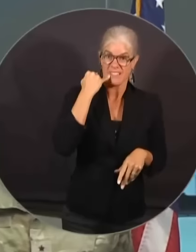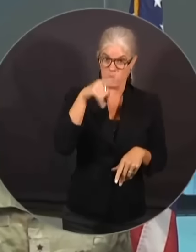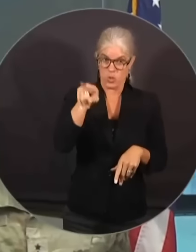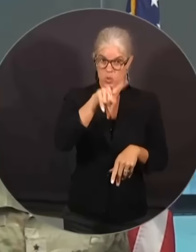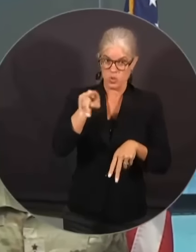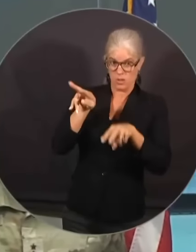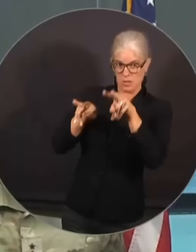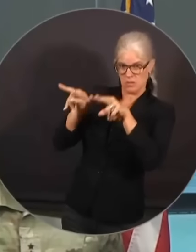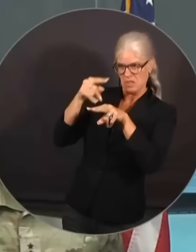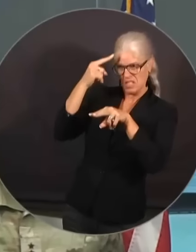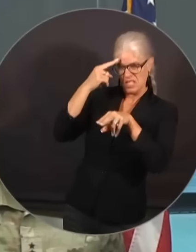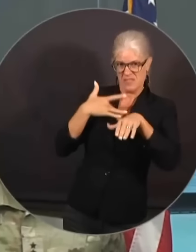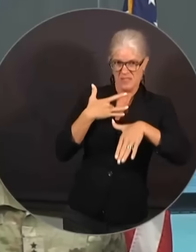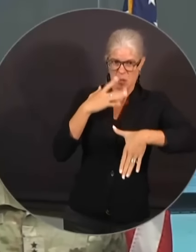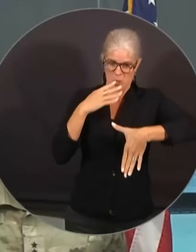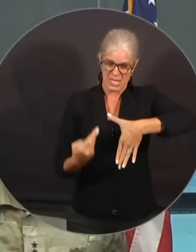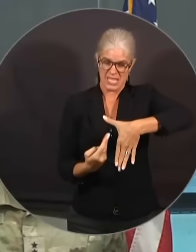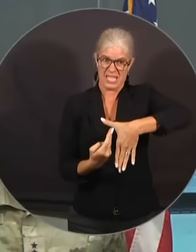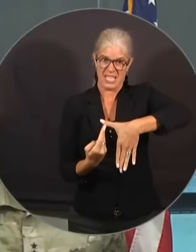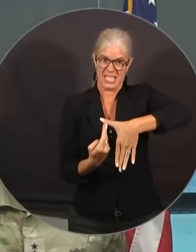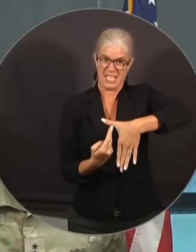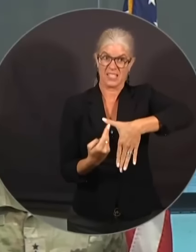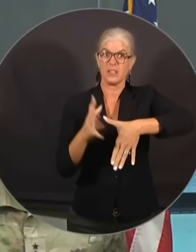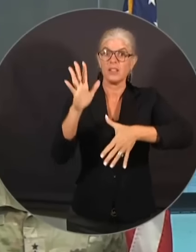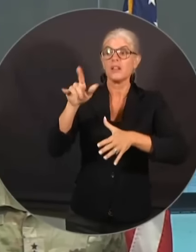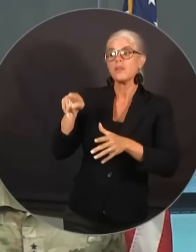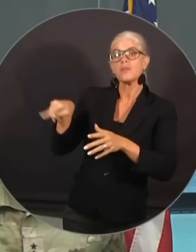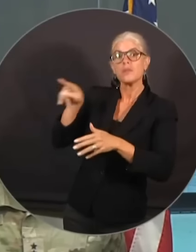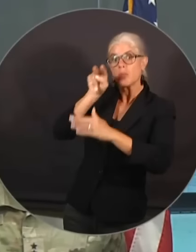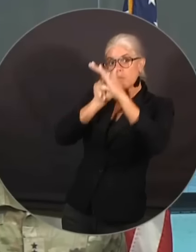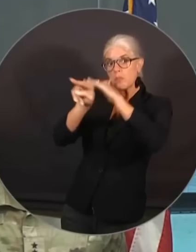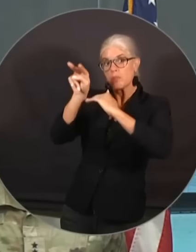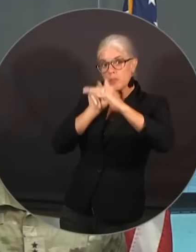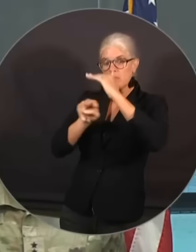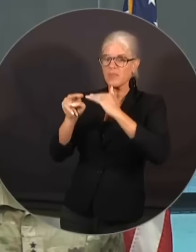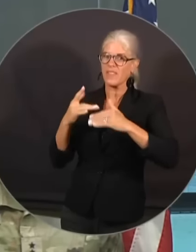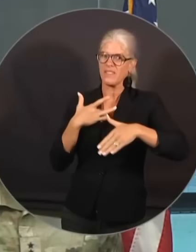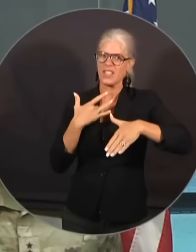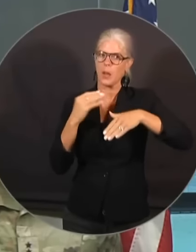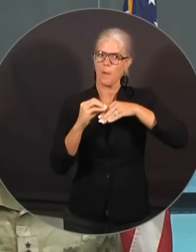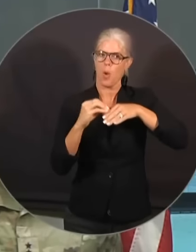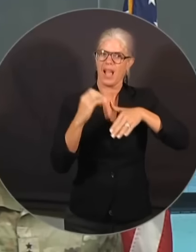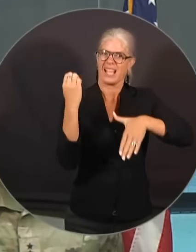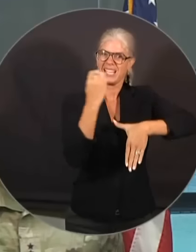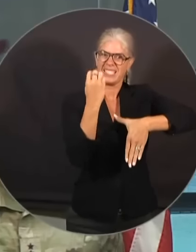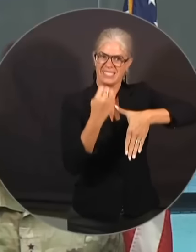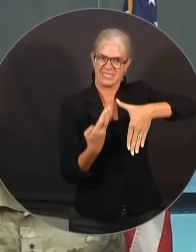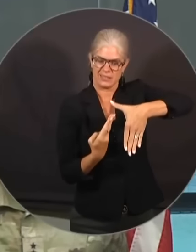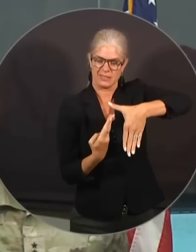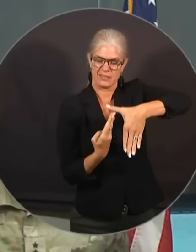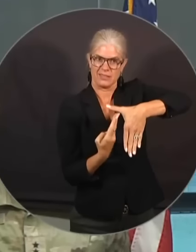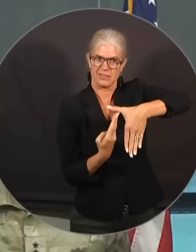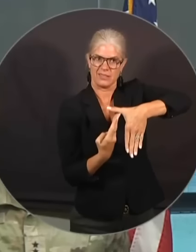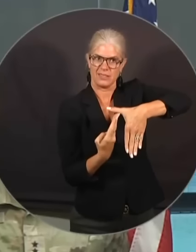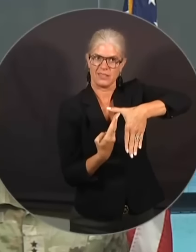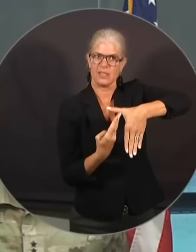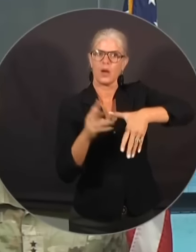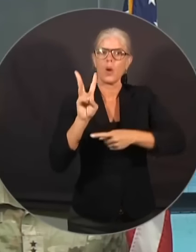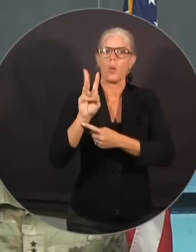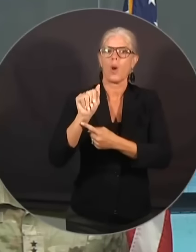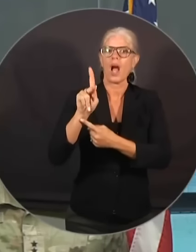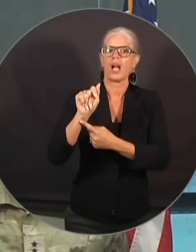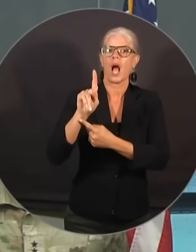make landfall, the models have continued to move it a little bit east. I think you're looking at anywhere from that Wakulla Jefferson County